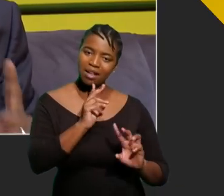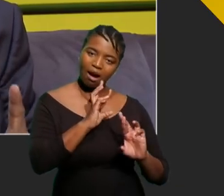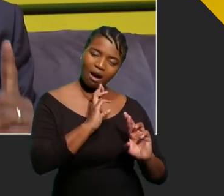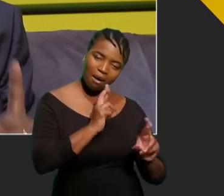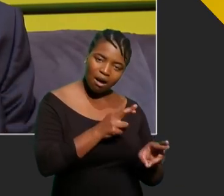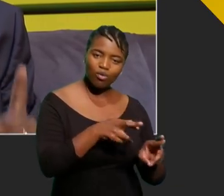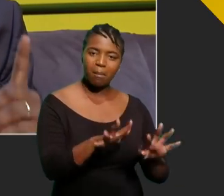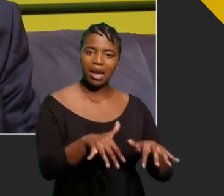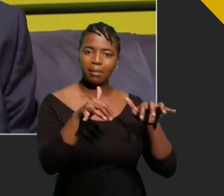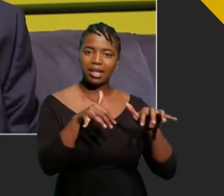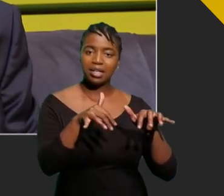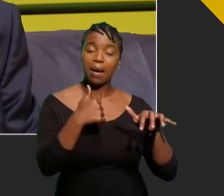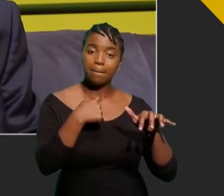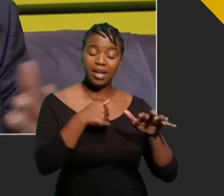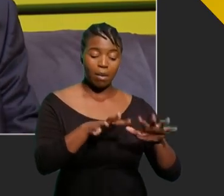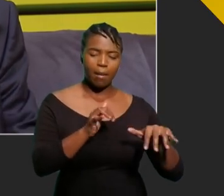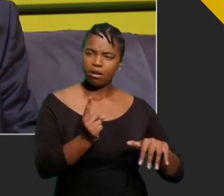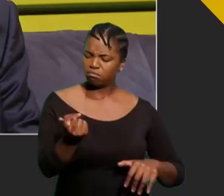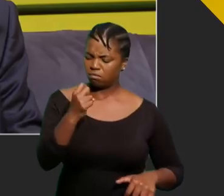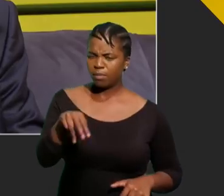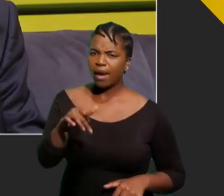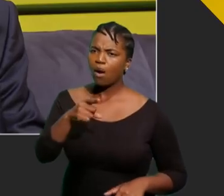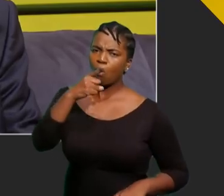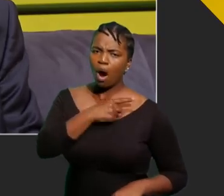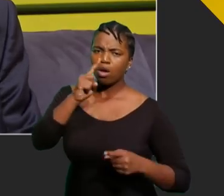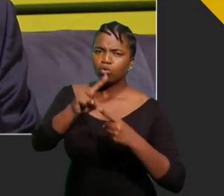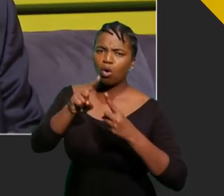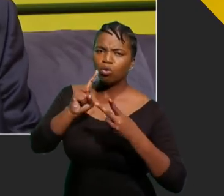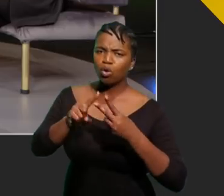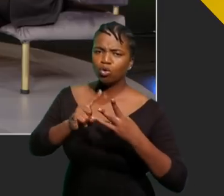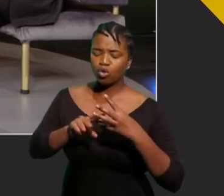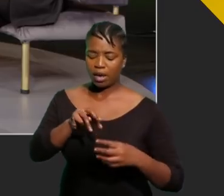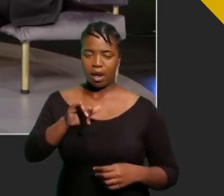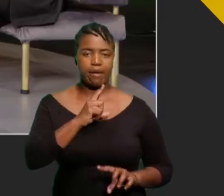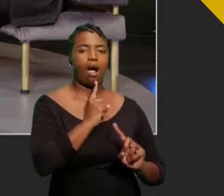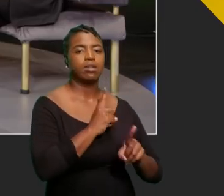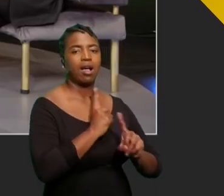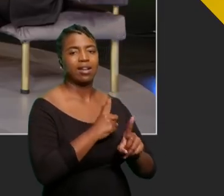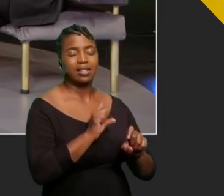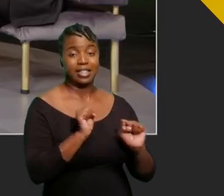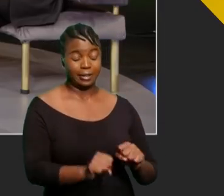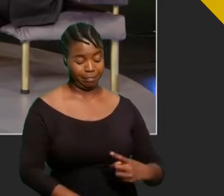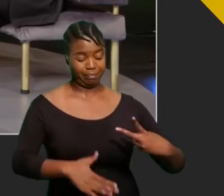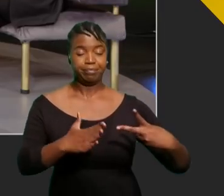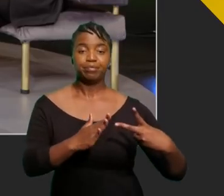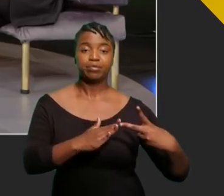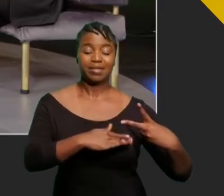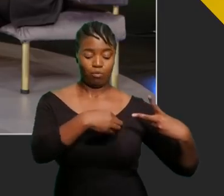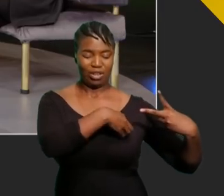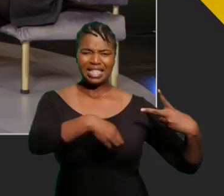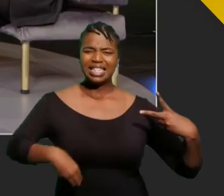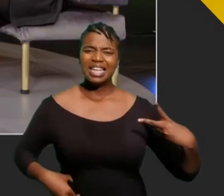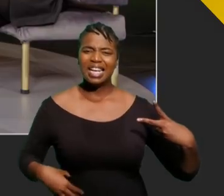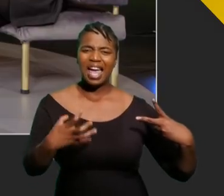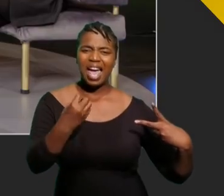questions, why are there no prosecutions? Yes. And they, that's where accountability is. Secondly, the President has set up a special, I think it's